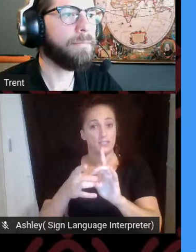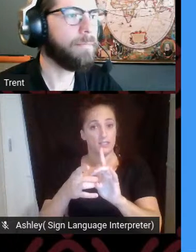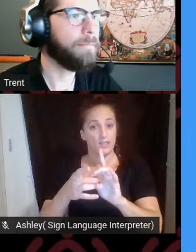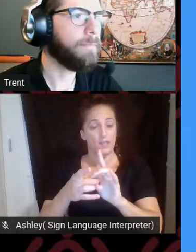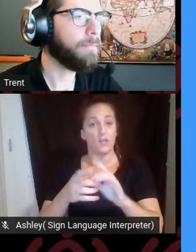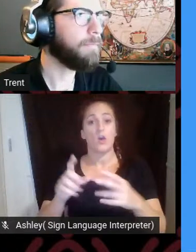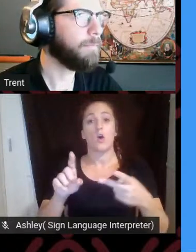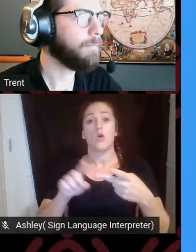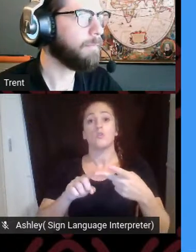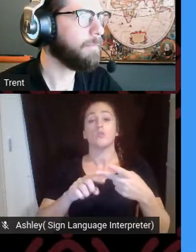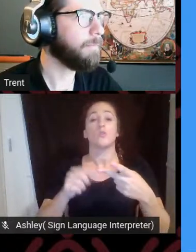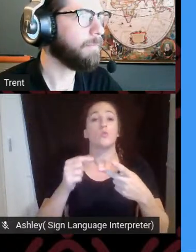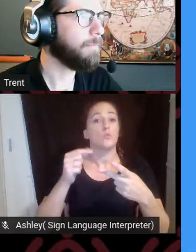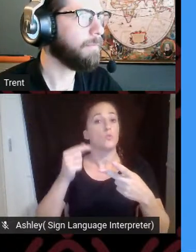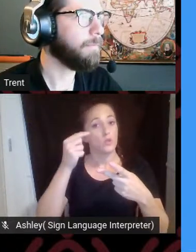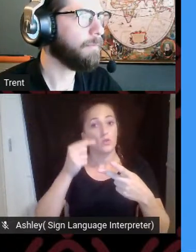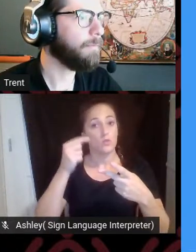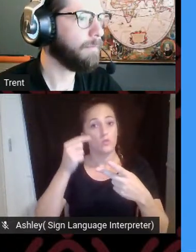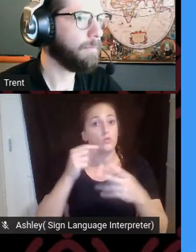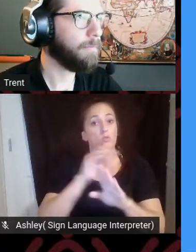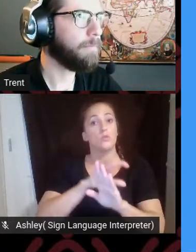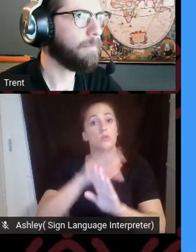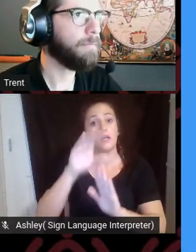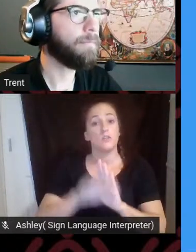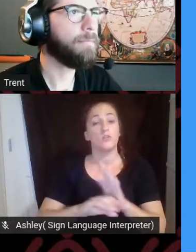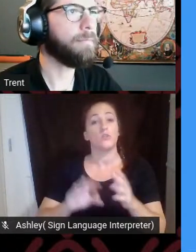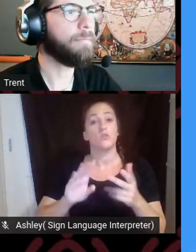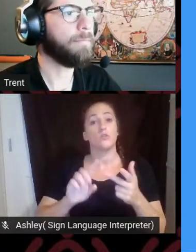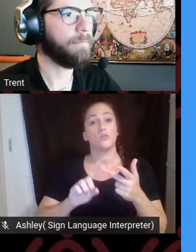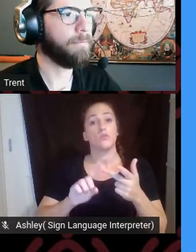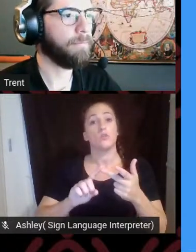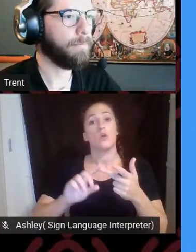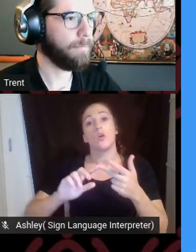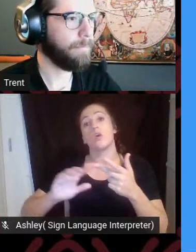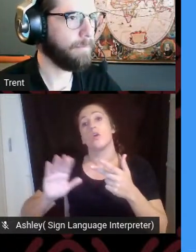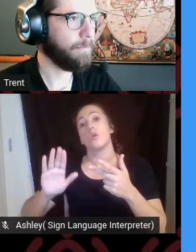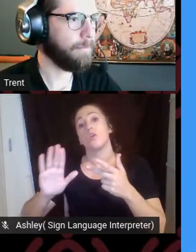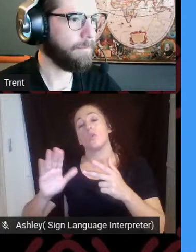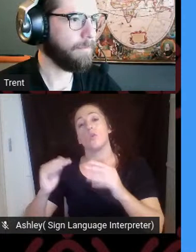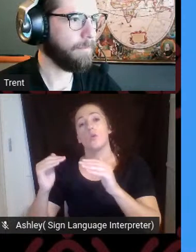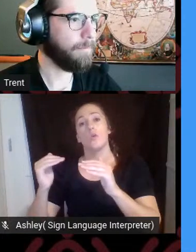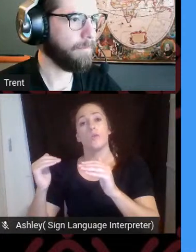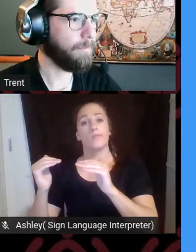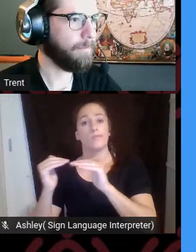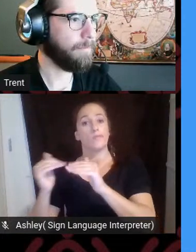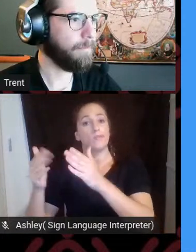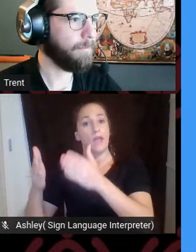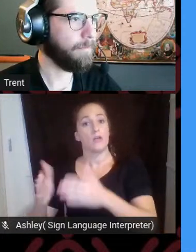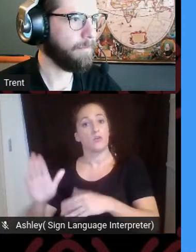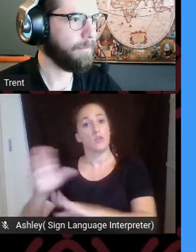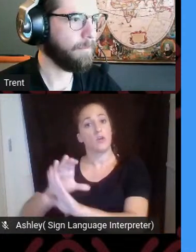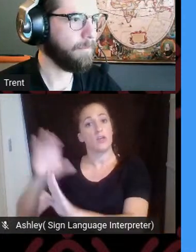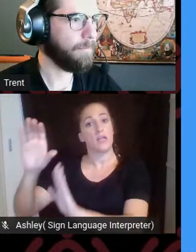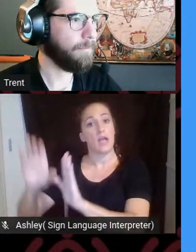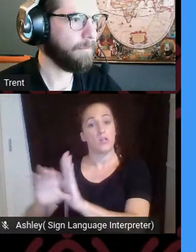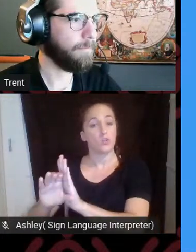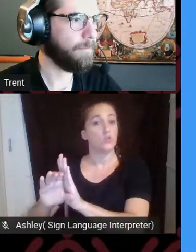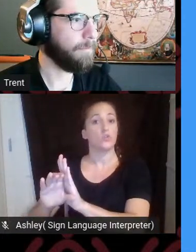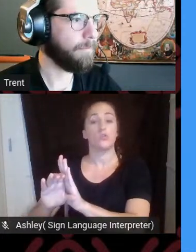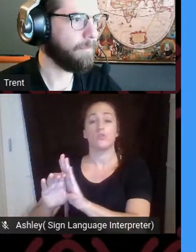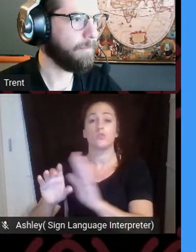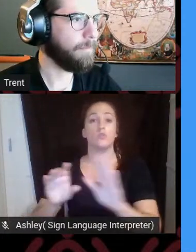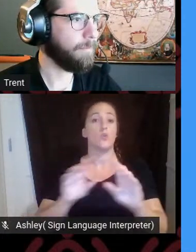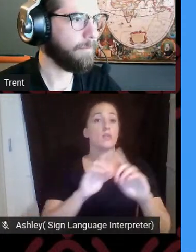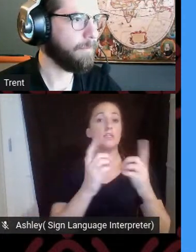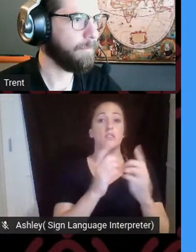Google calendars. You can add your colleagues' calendars. You can create new calendars. You can add other people's calendars, like the